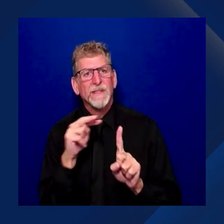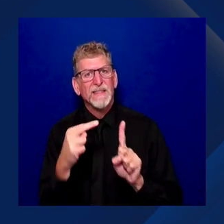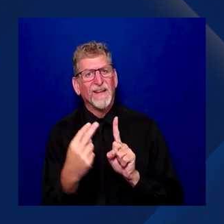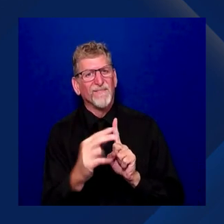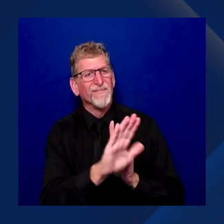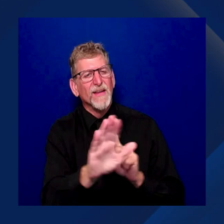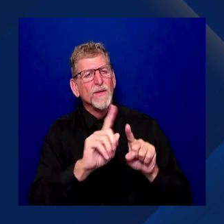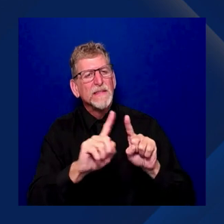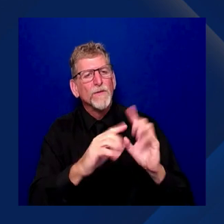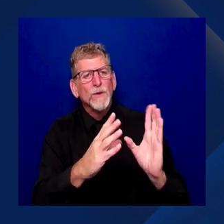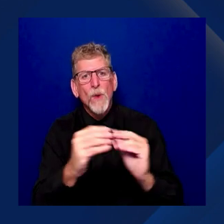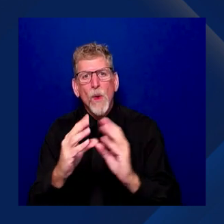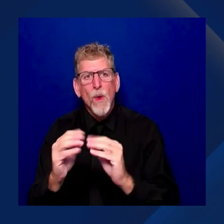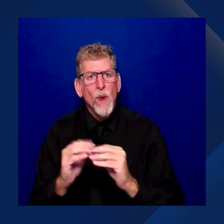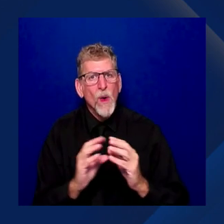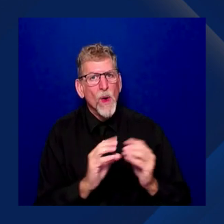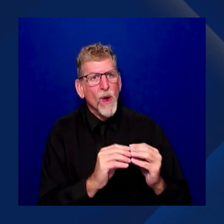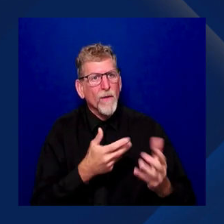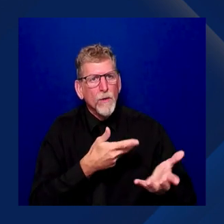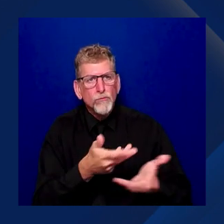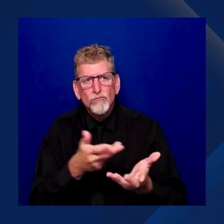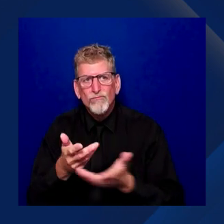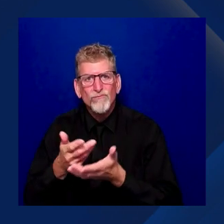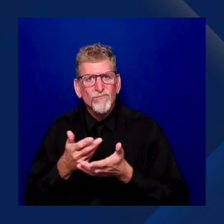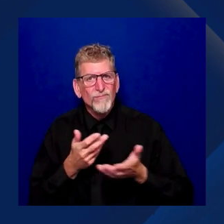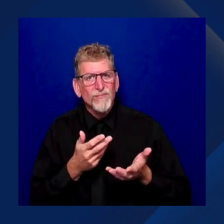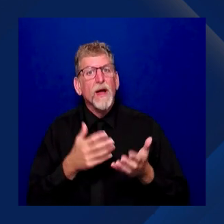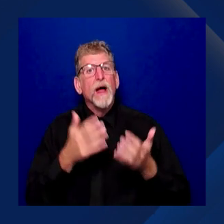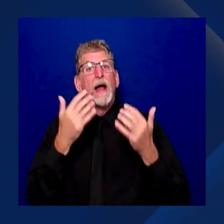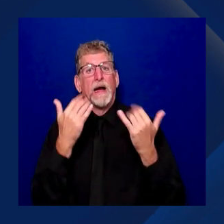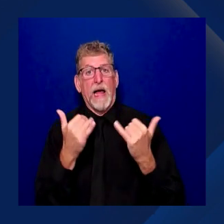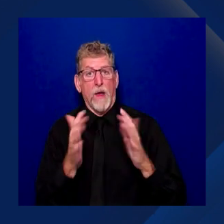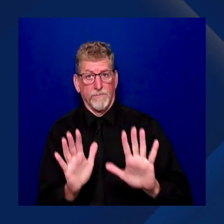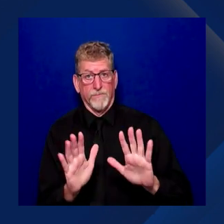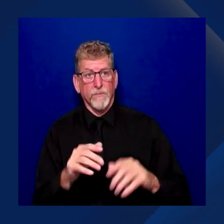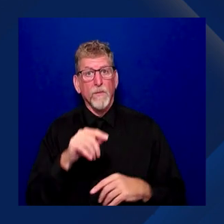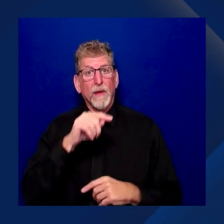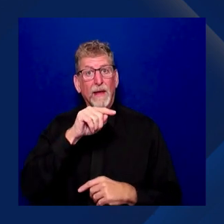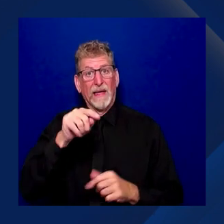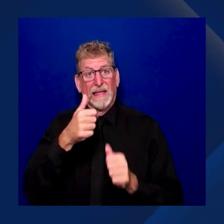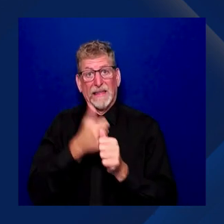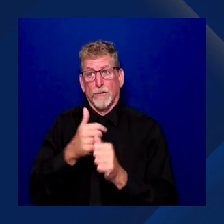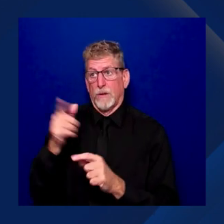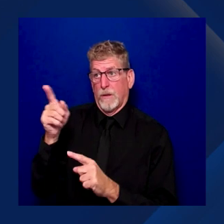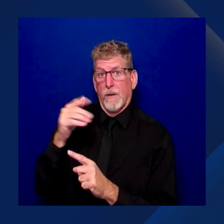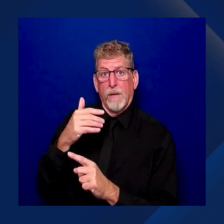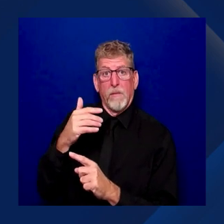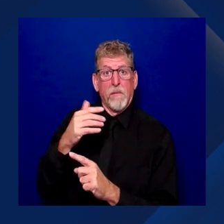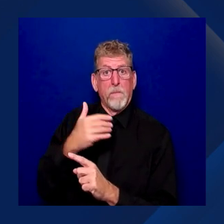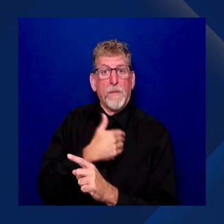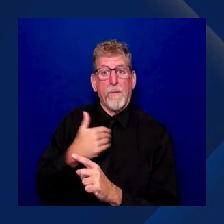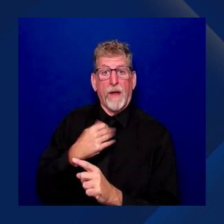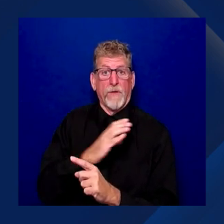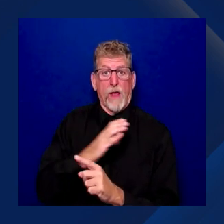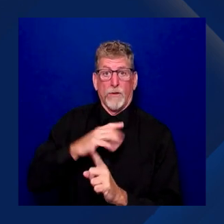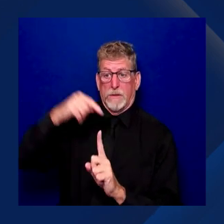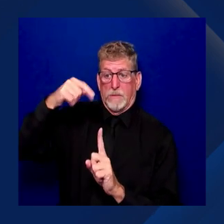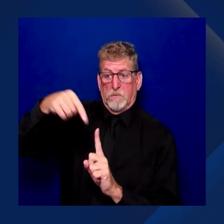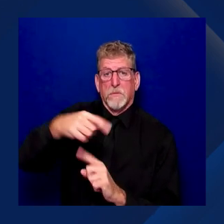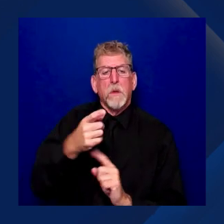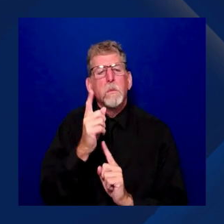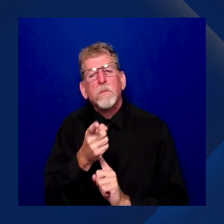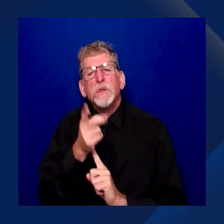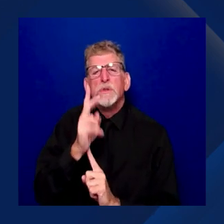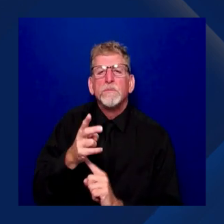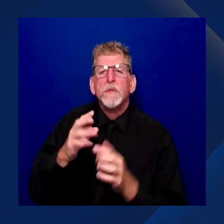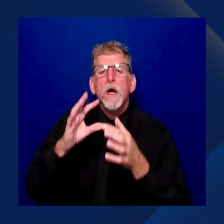take a moment and give each member of Congress just a minute or two to talk about the specific provisions of